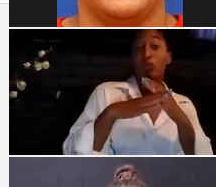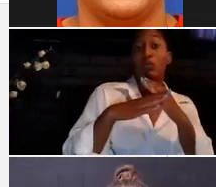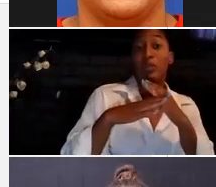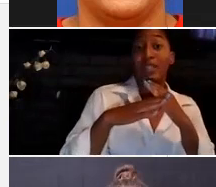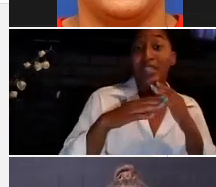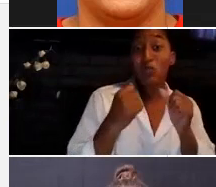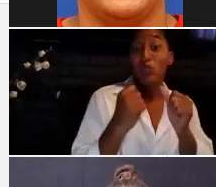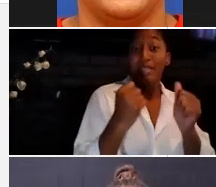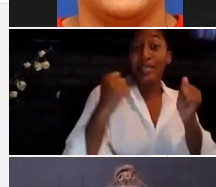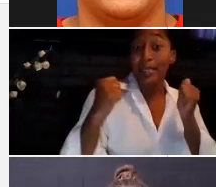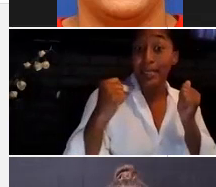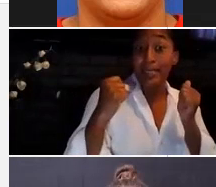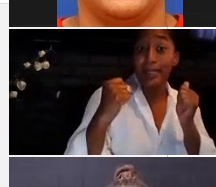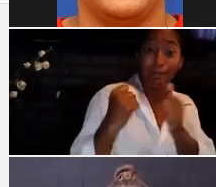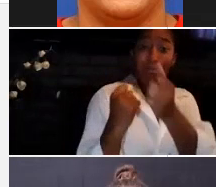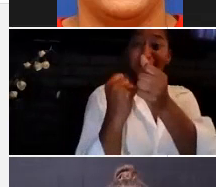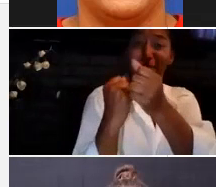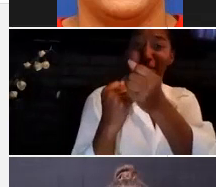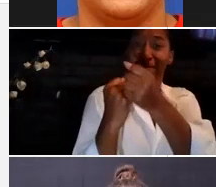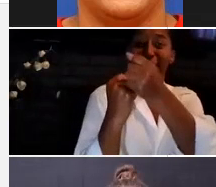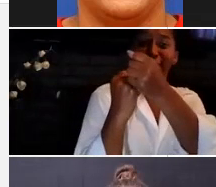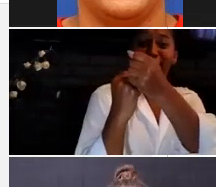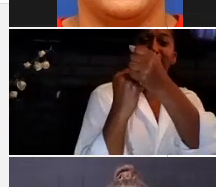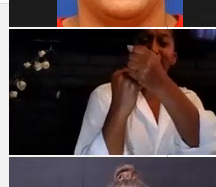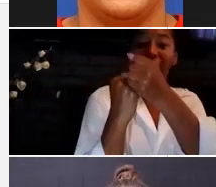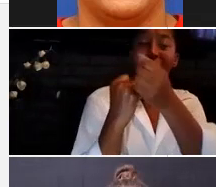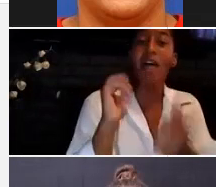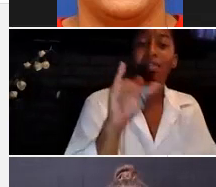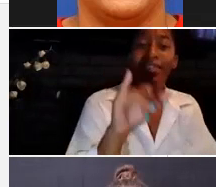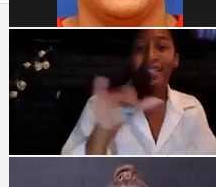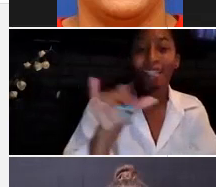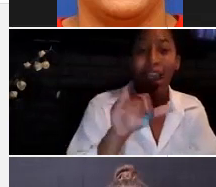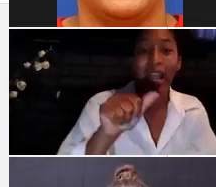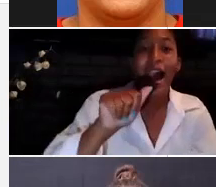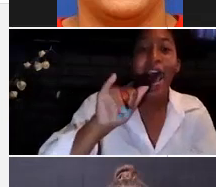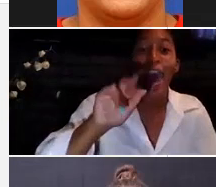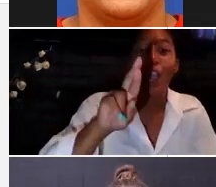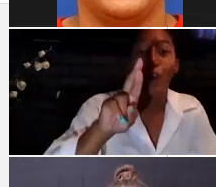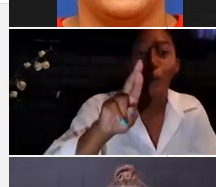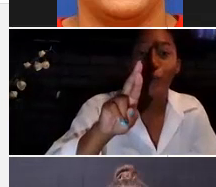imagination there, right? Because all your life, you've only ever been exposed to air.